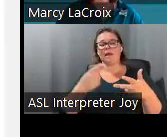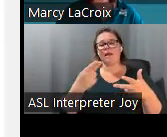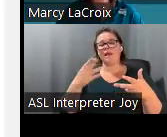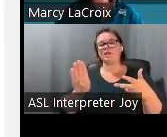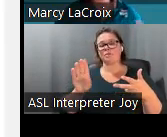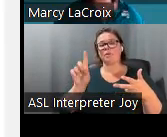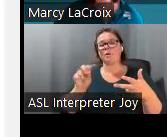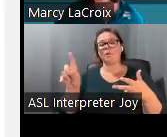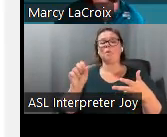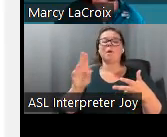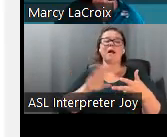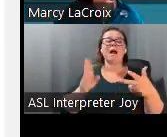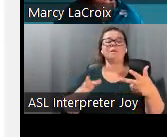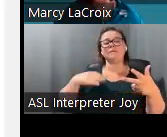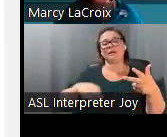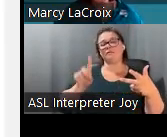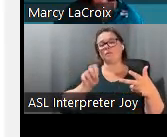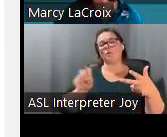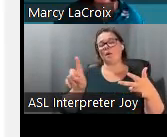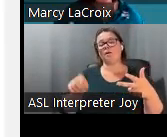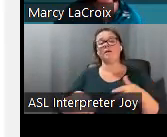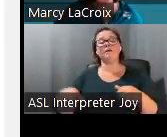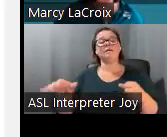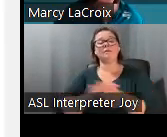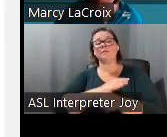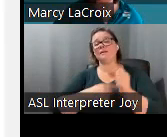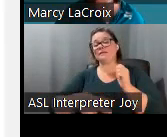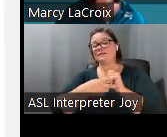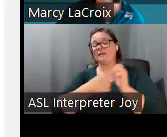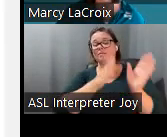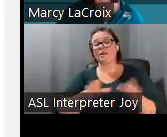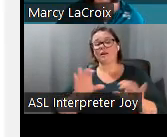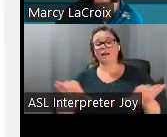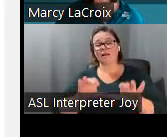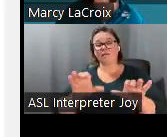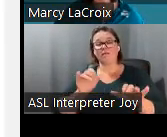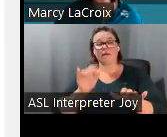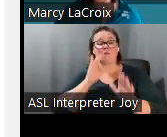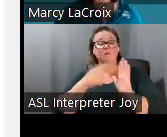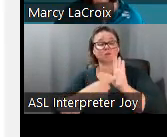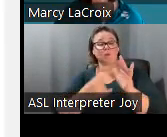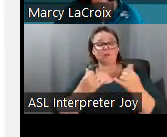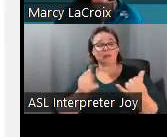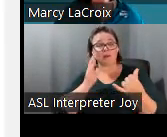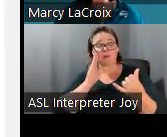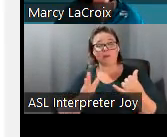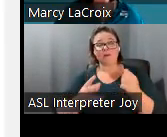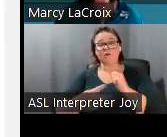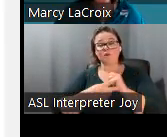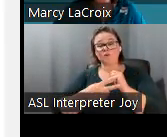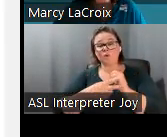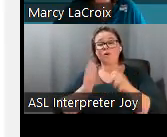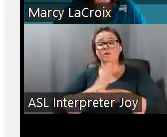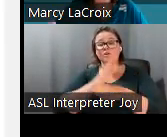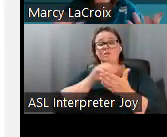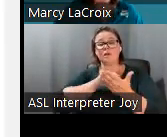101. You can complete and save planning activities, which is a little bit of what we're going to show you today, store and share documents.